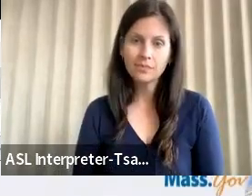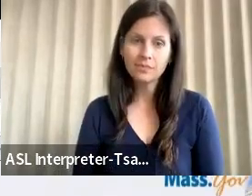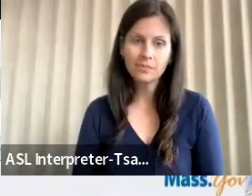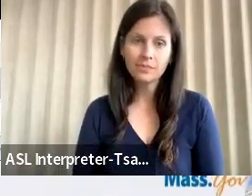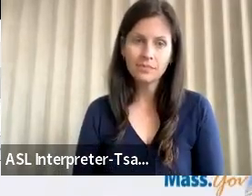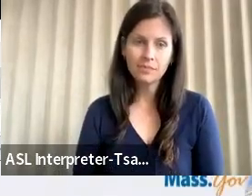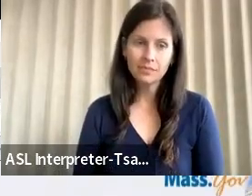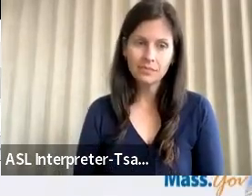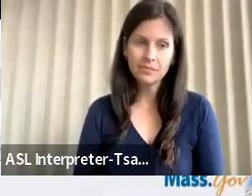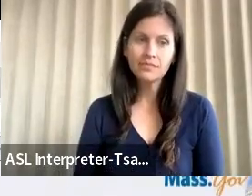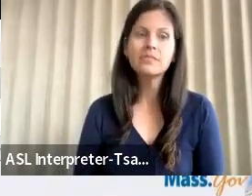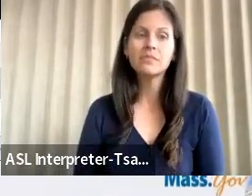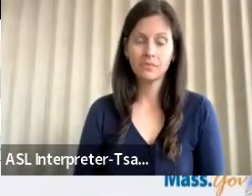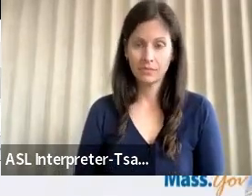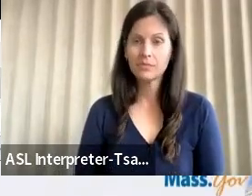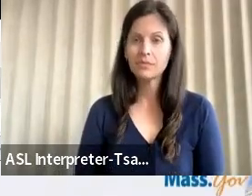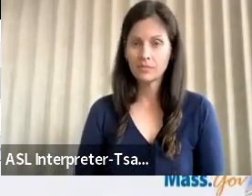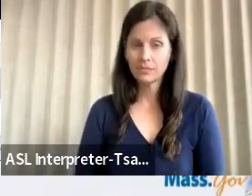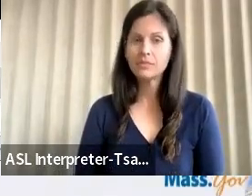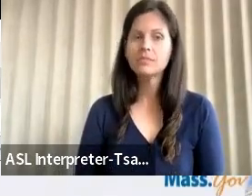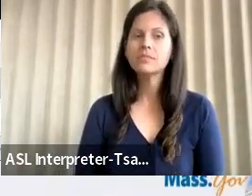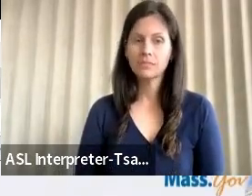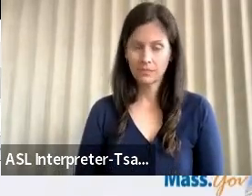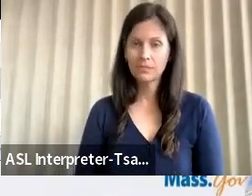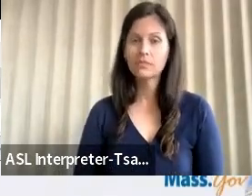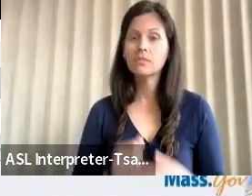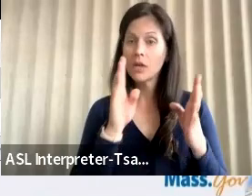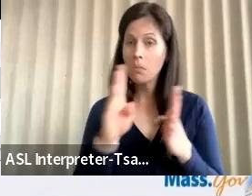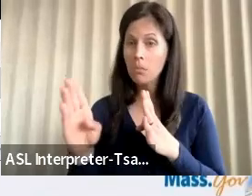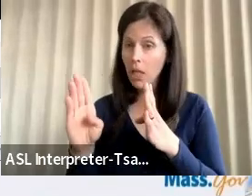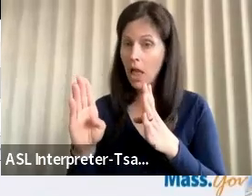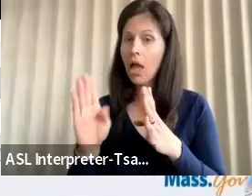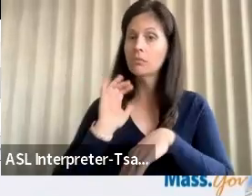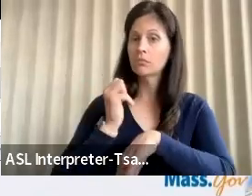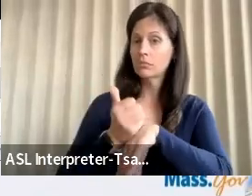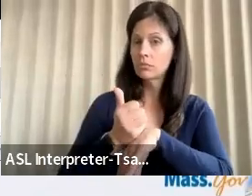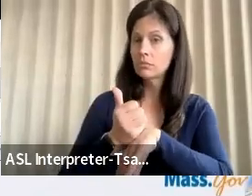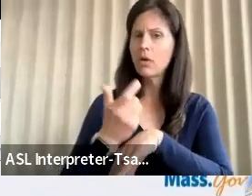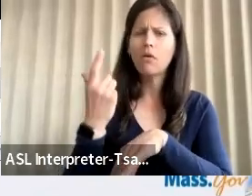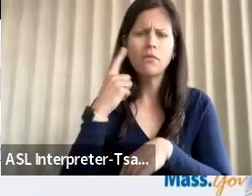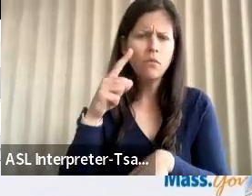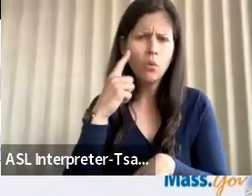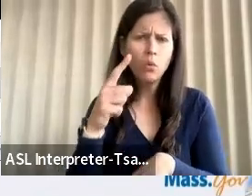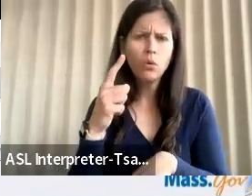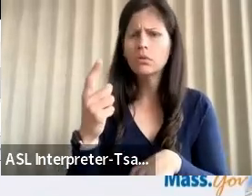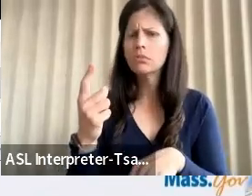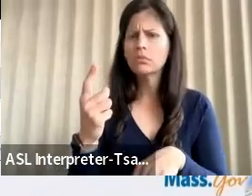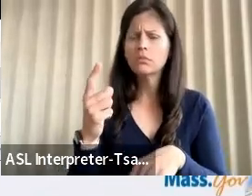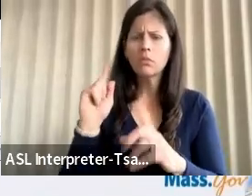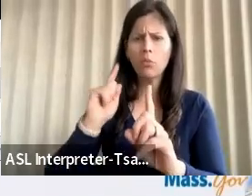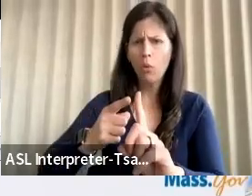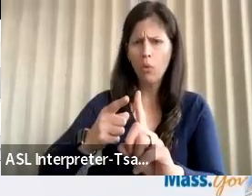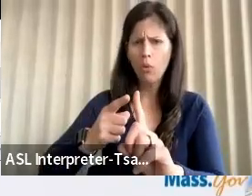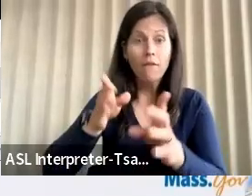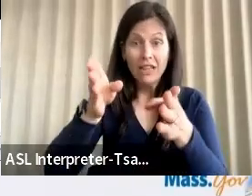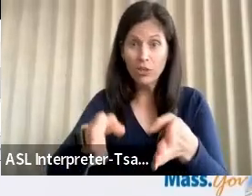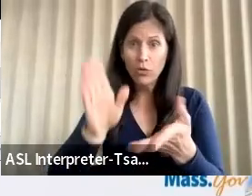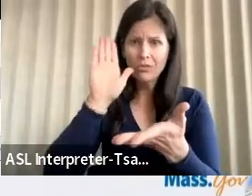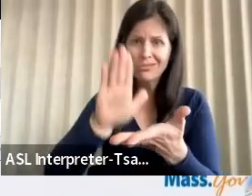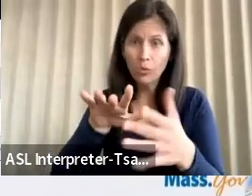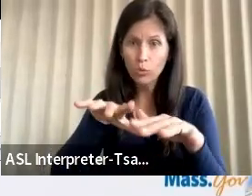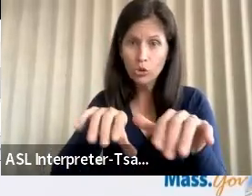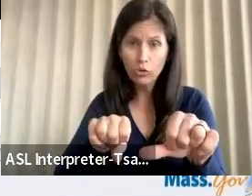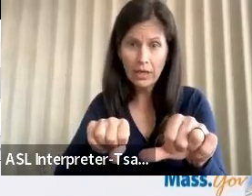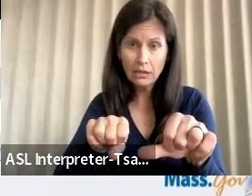If a plan was developed to reduce the use of restraints on this individual, the third